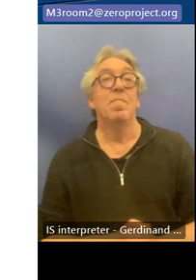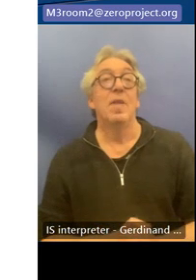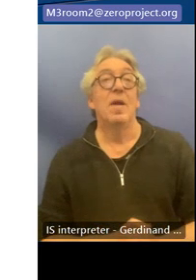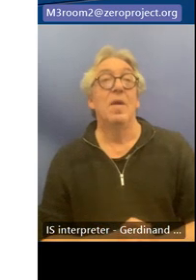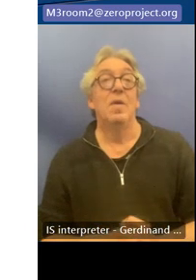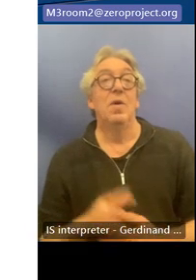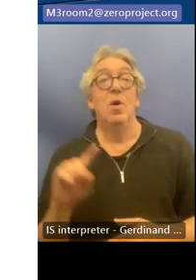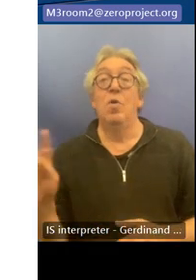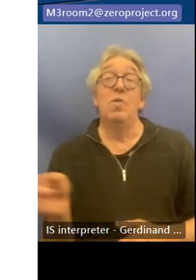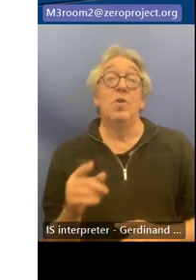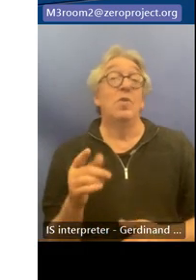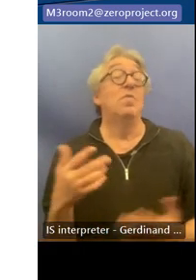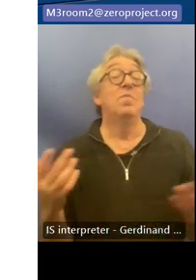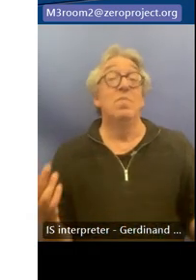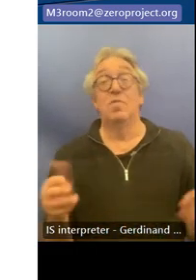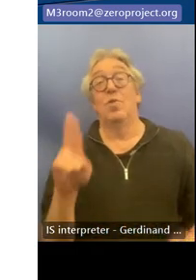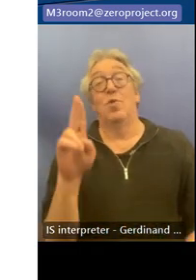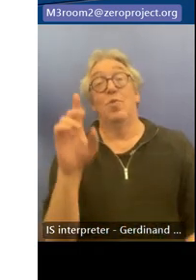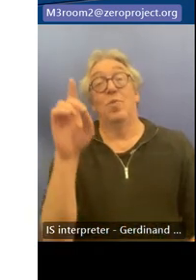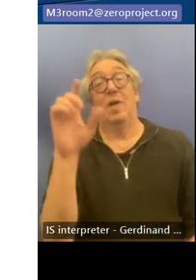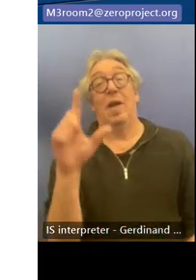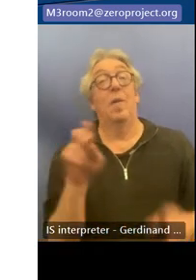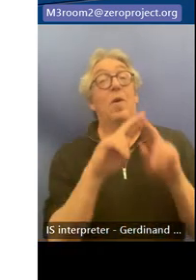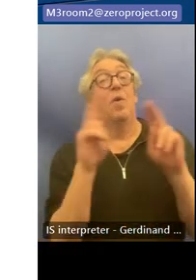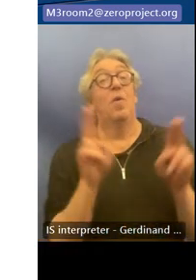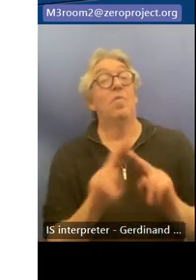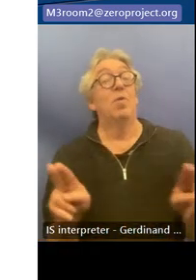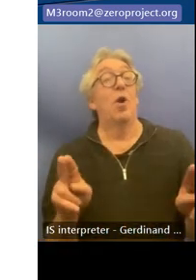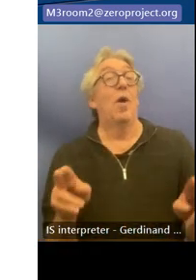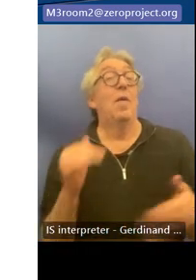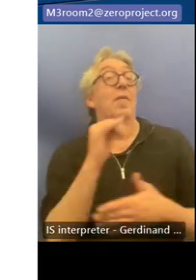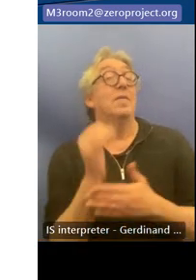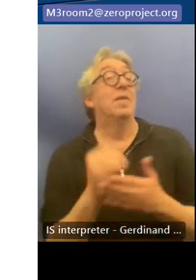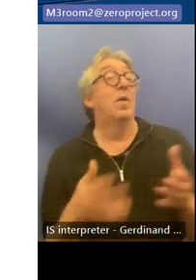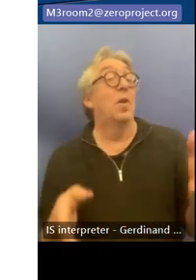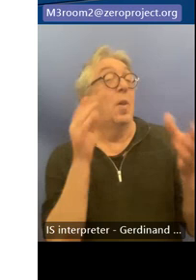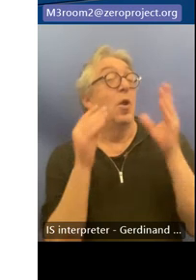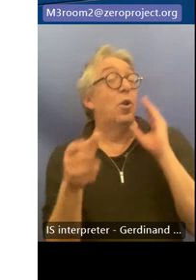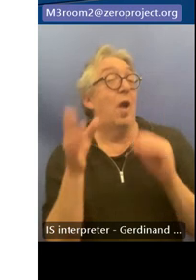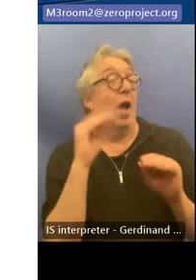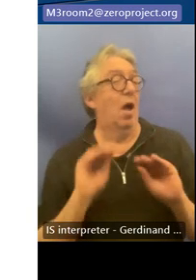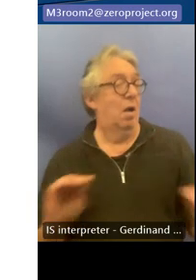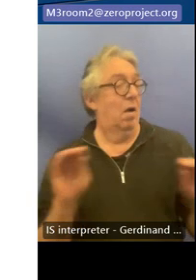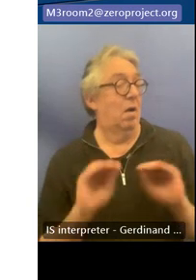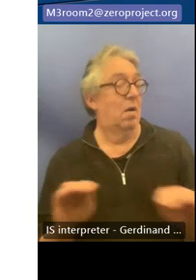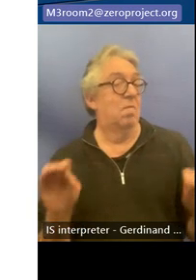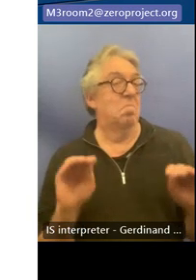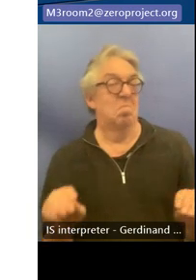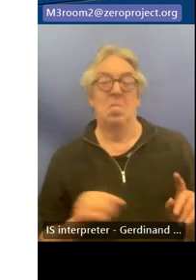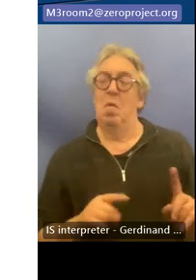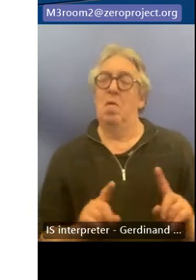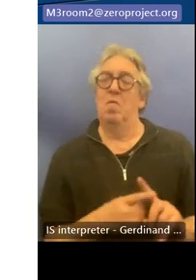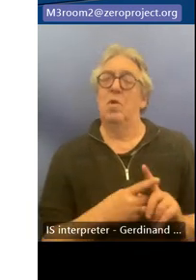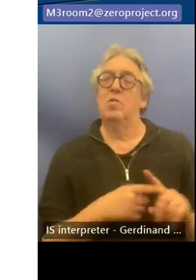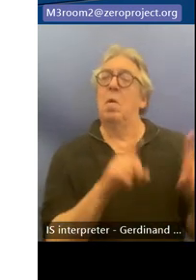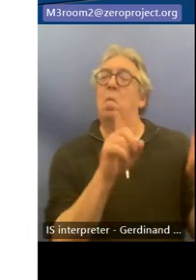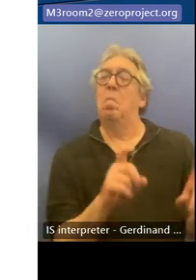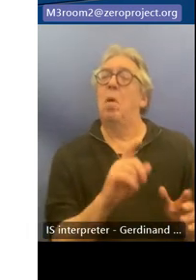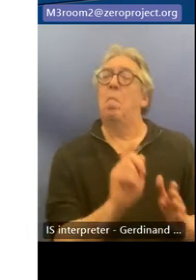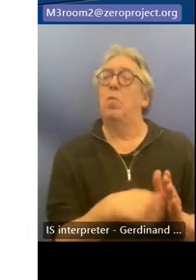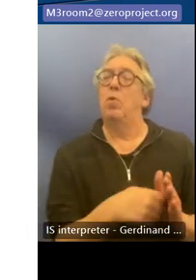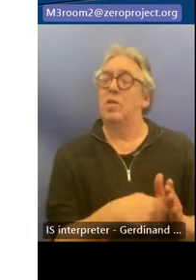UDL principles within the country's educational practice by running this pilot project. The UDL